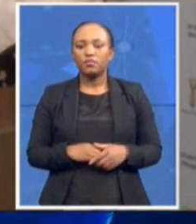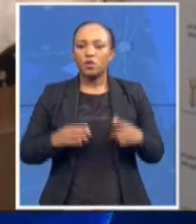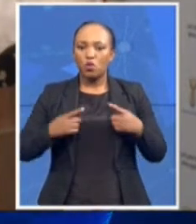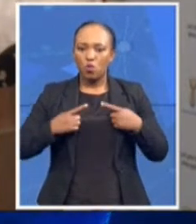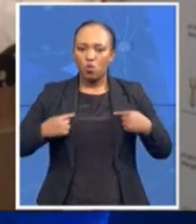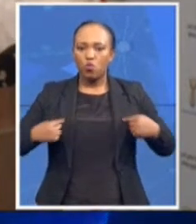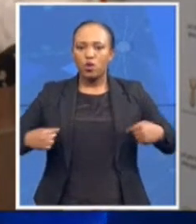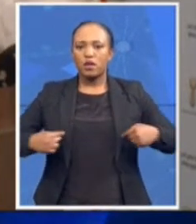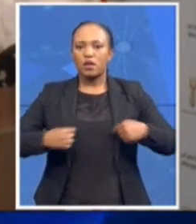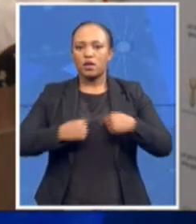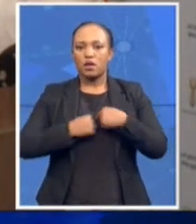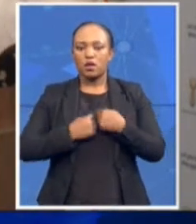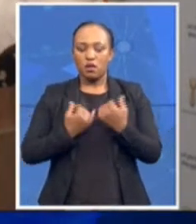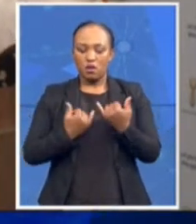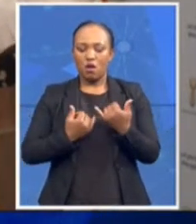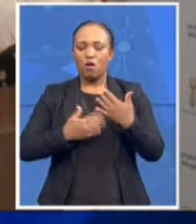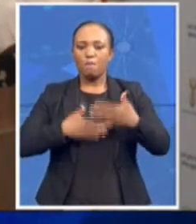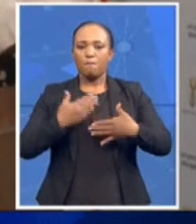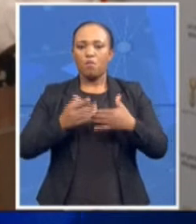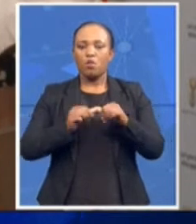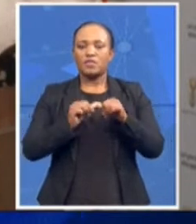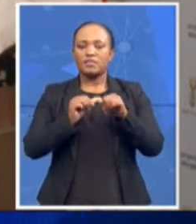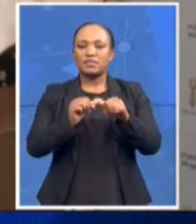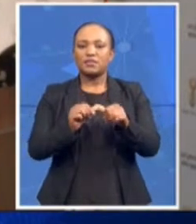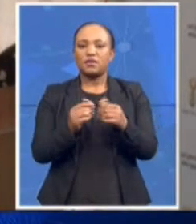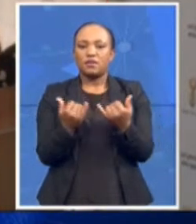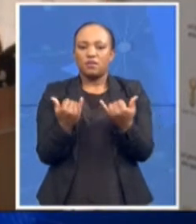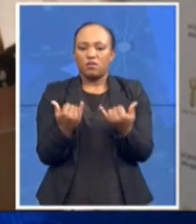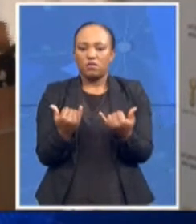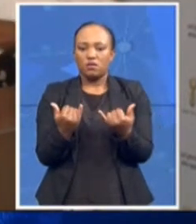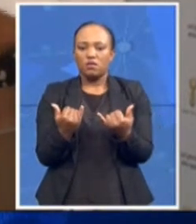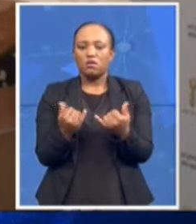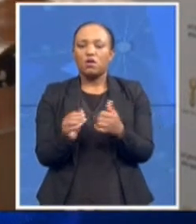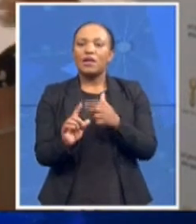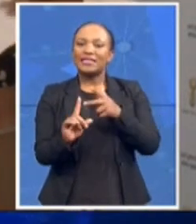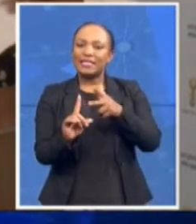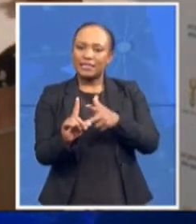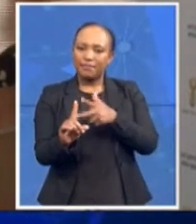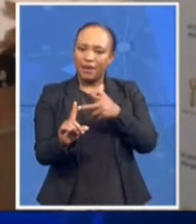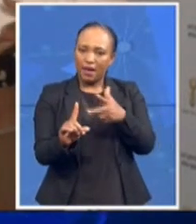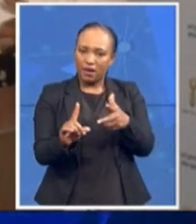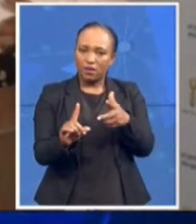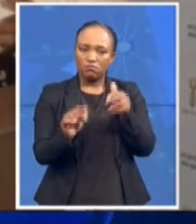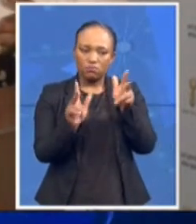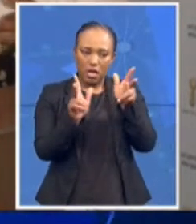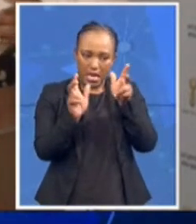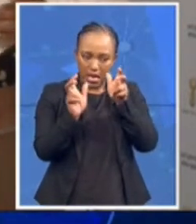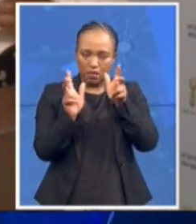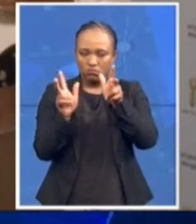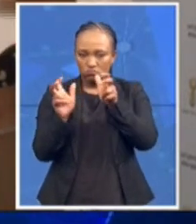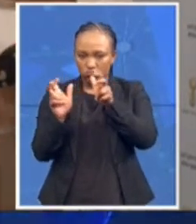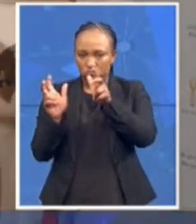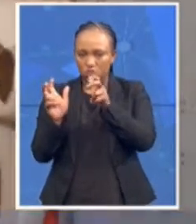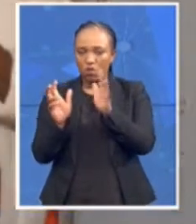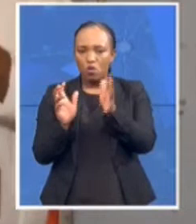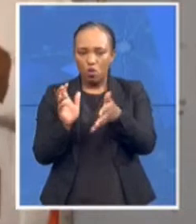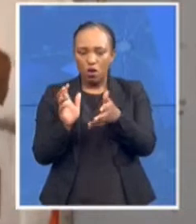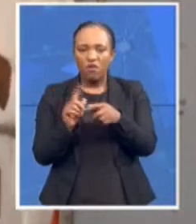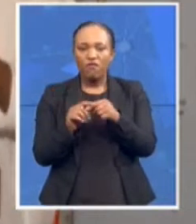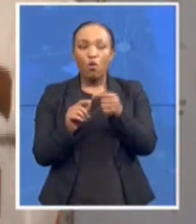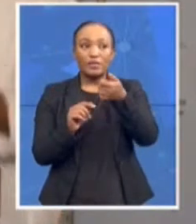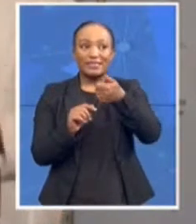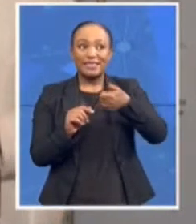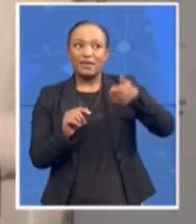of instituting disciplinary hearings to those senior members